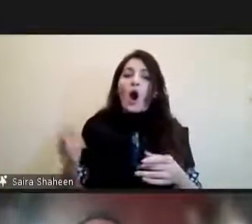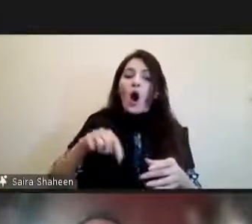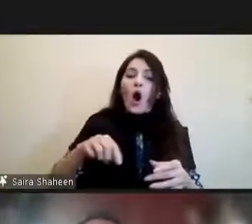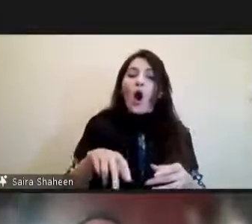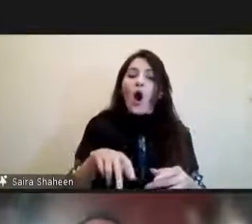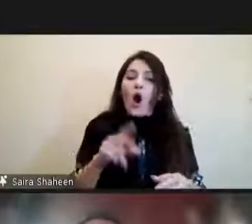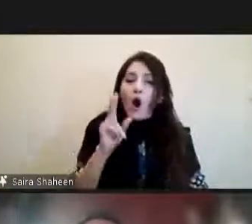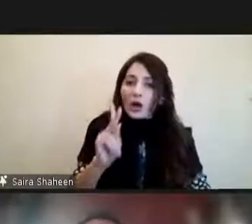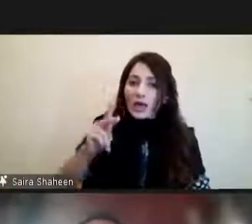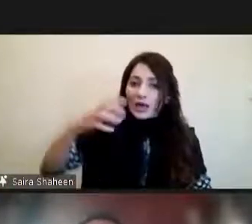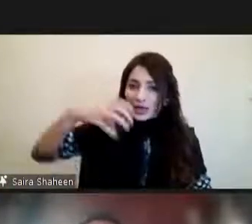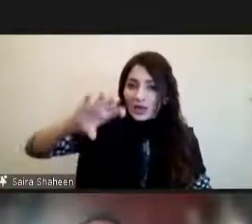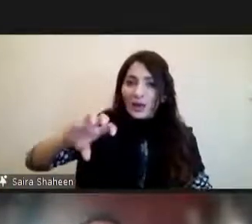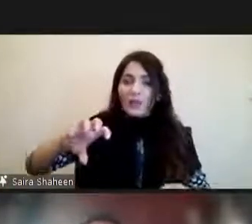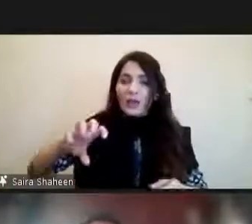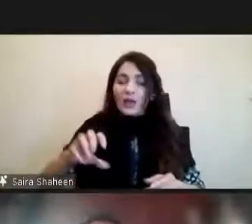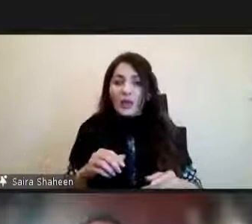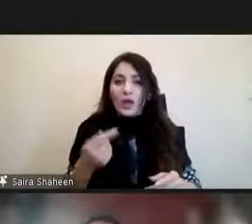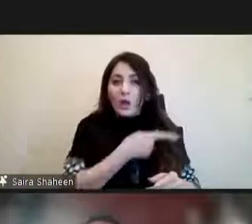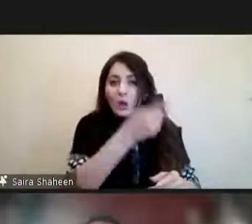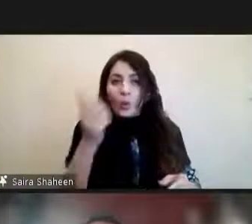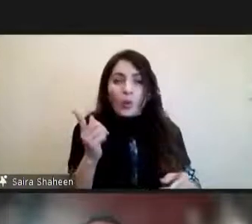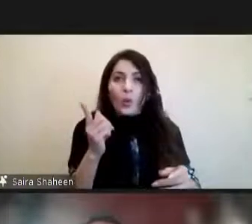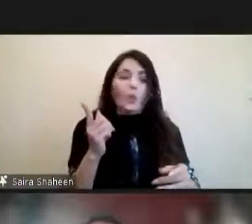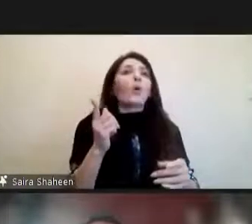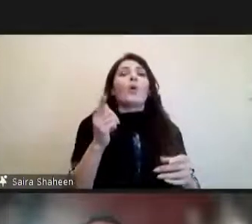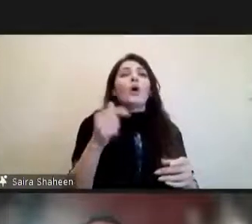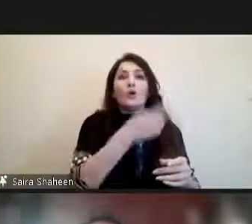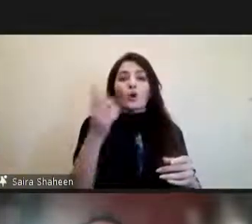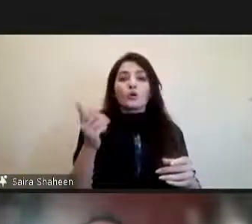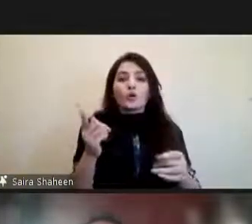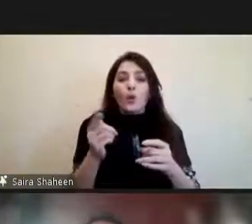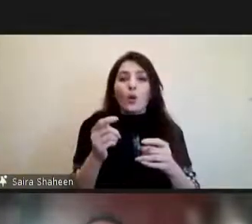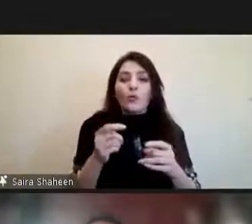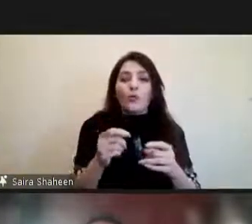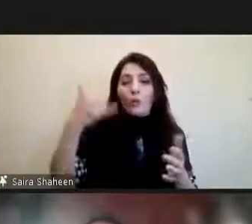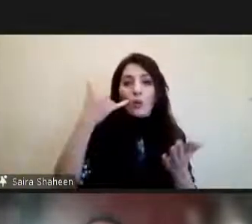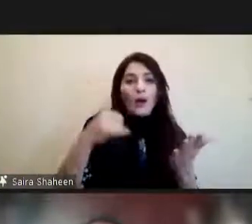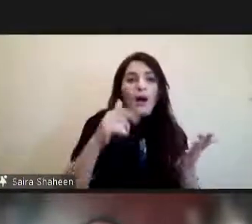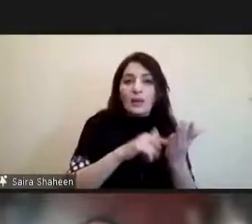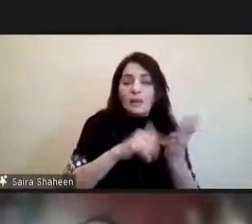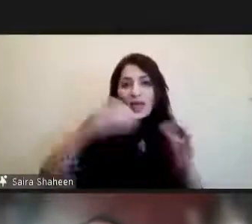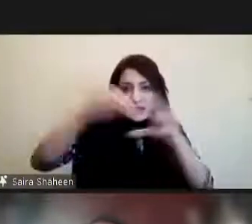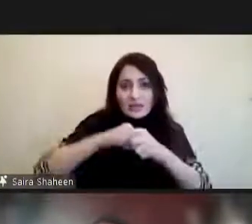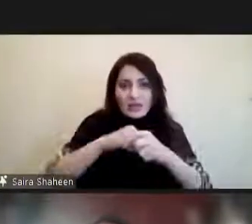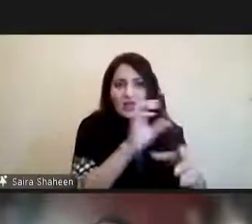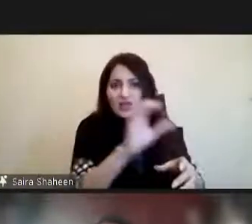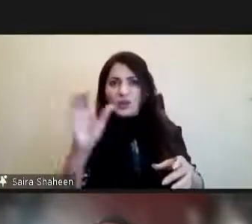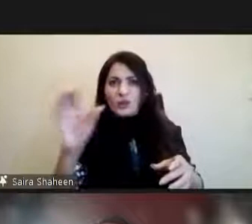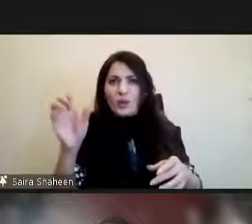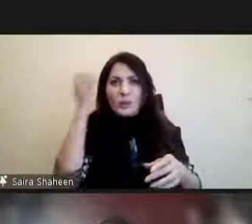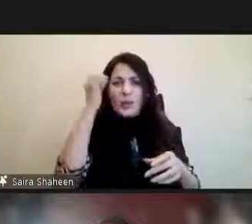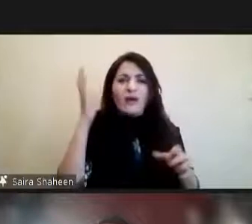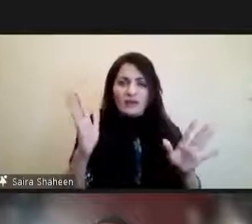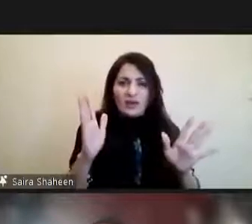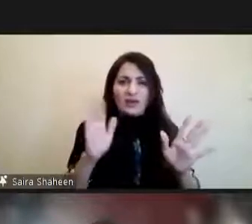they were aware about the accessibility features in their phones. What we found interesting is that when we look at all people with disabilities